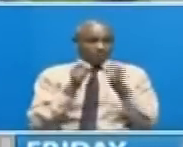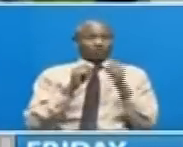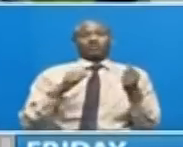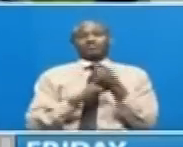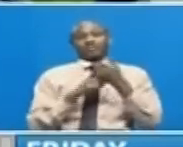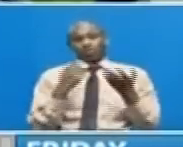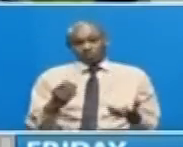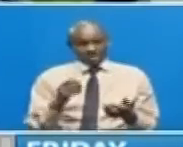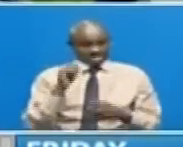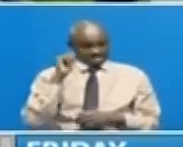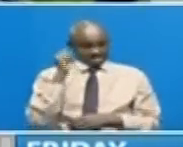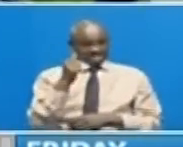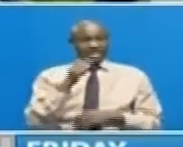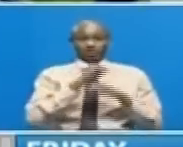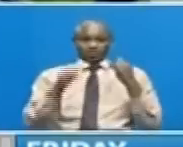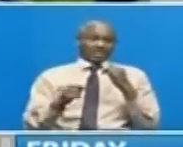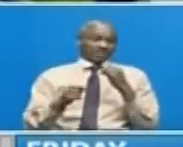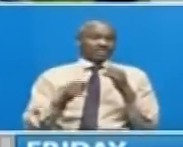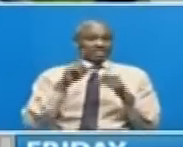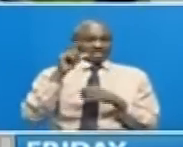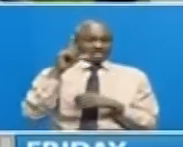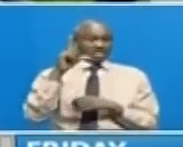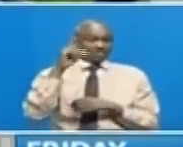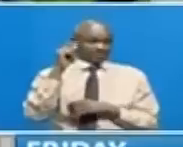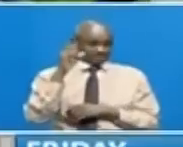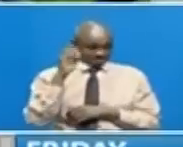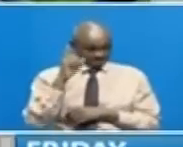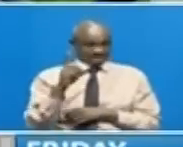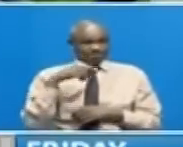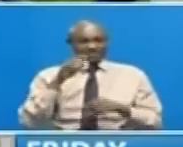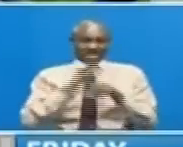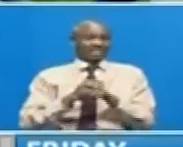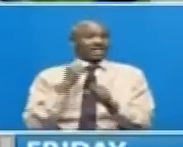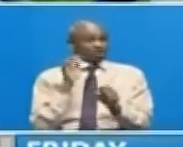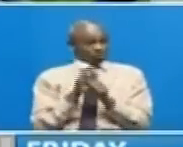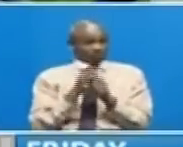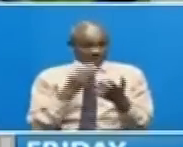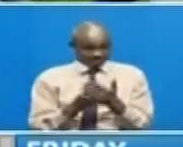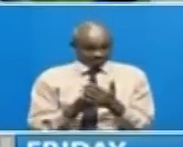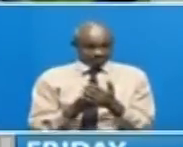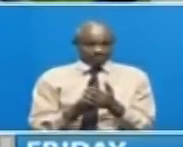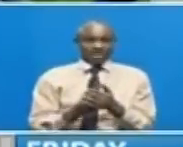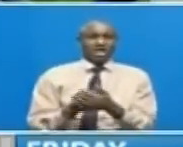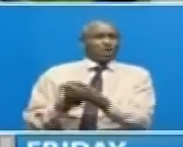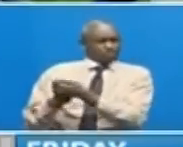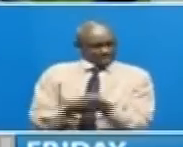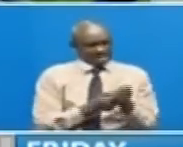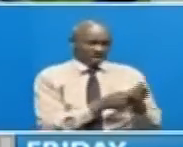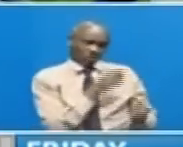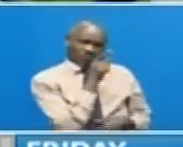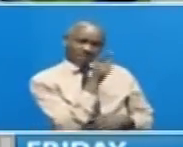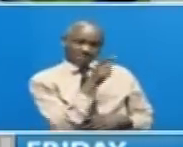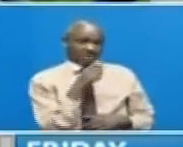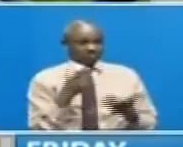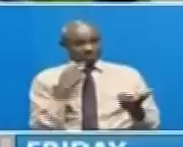by Kenya Orient Insurance Limited, has received a bumper entry. The Muthaiga Golf Club will host the Digital Generation Golf